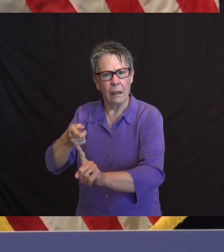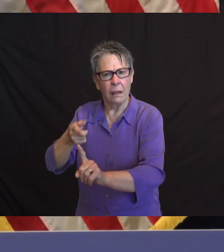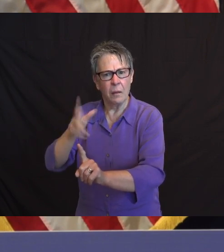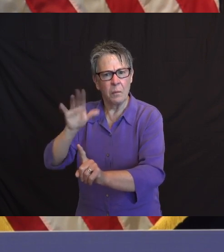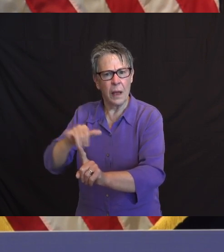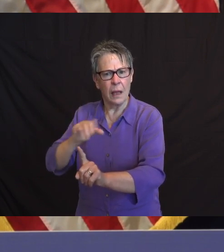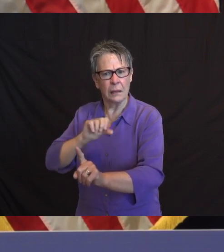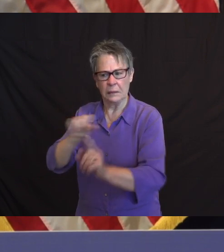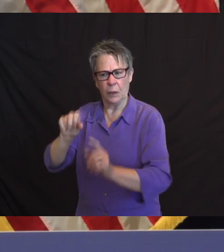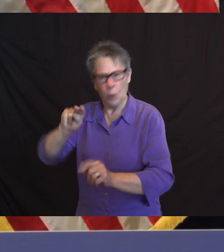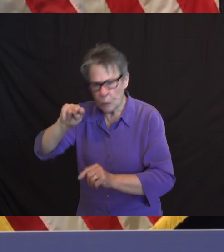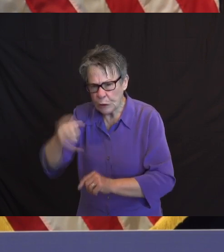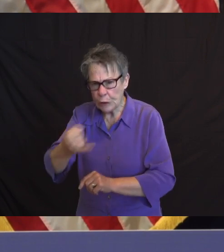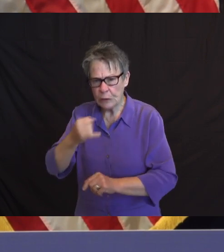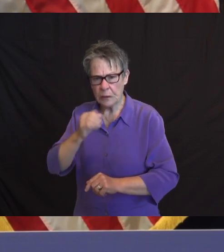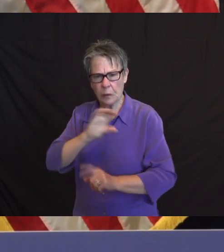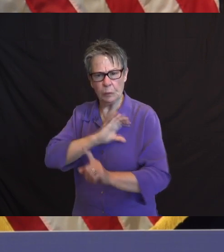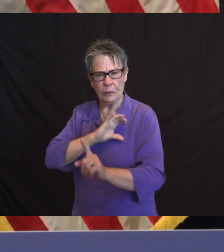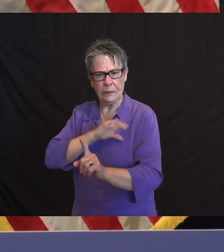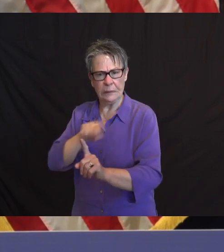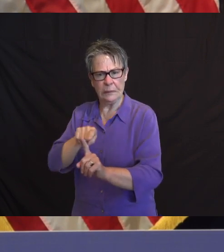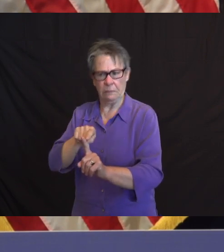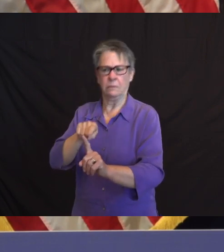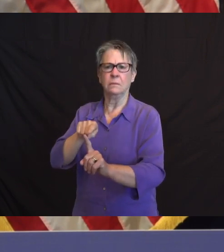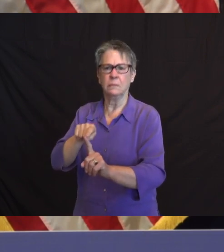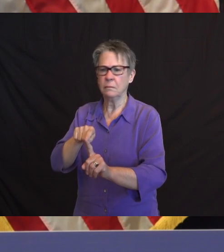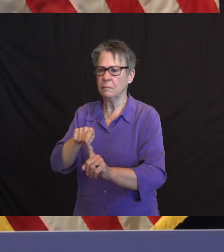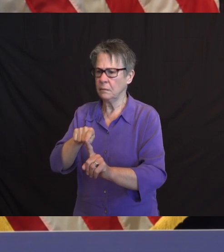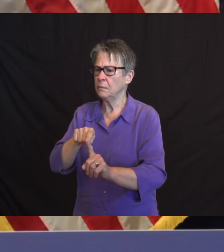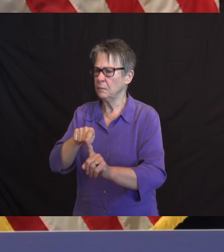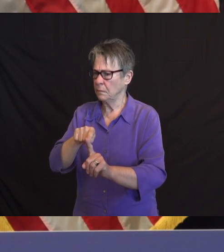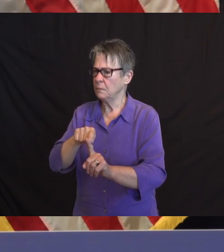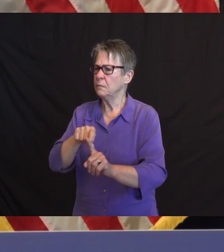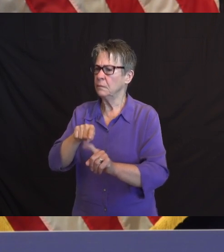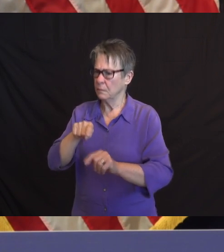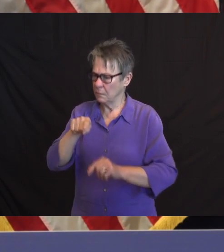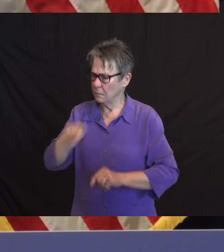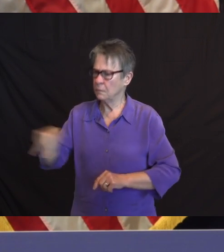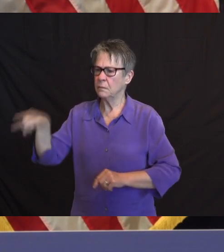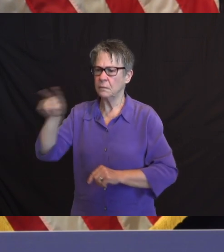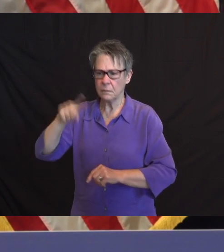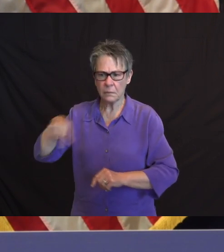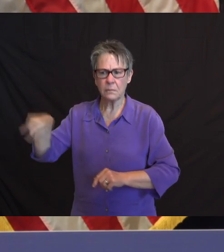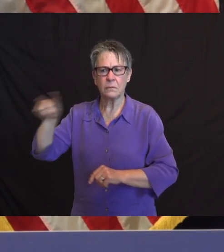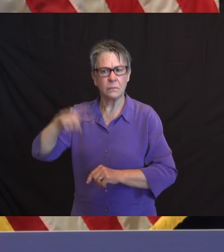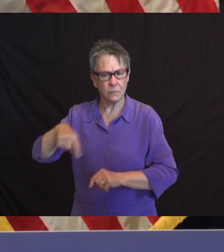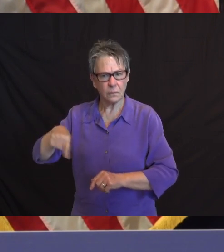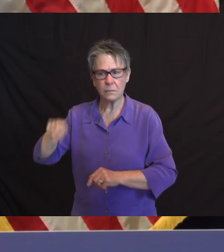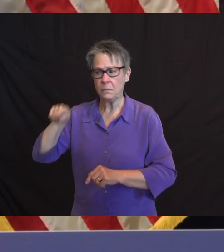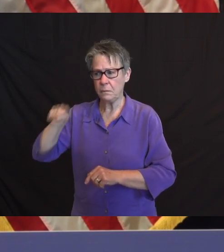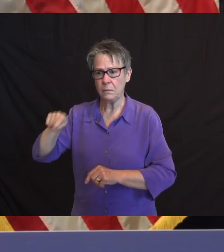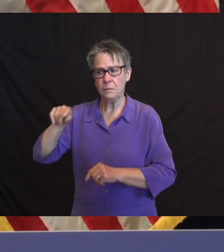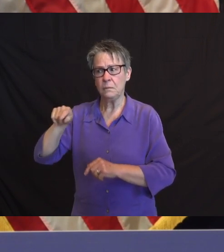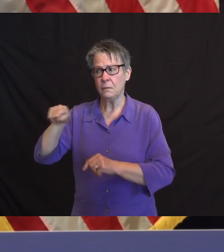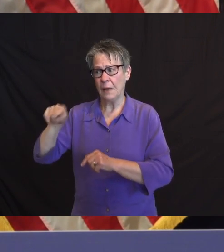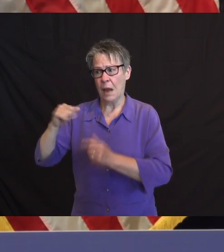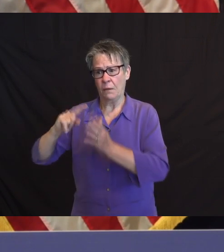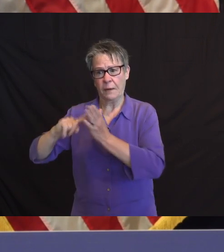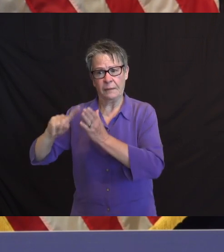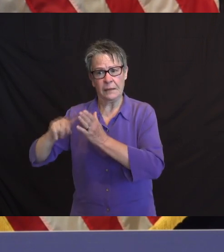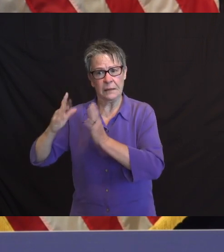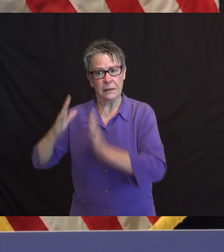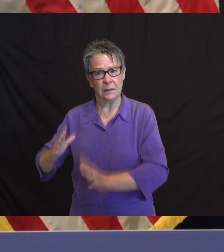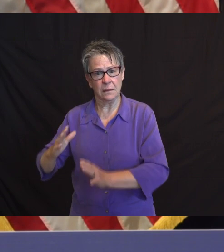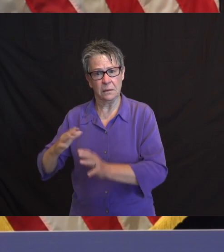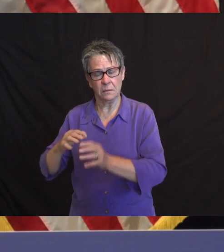requiring an independent Attorney General review of all law enforcement-related deaths. I have full confidence